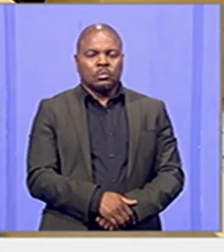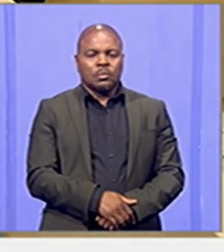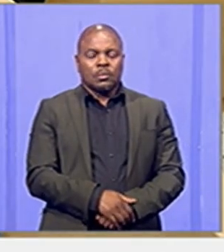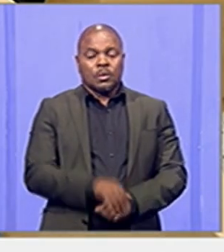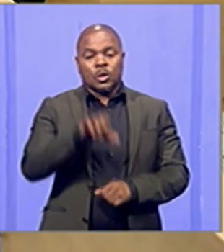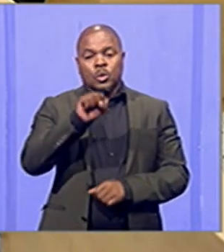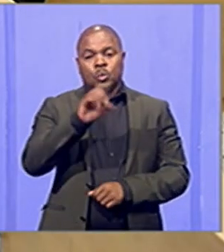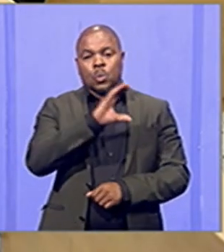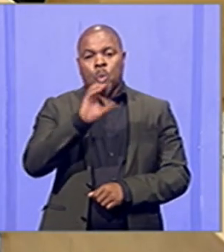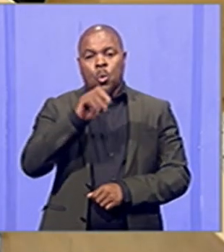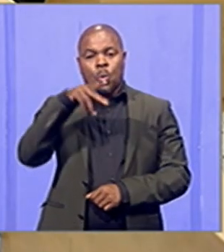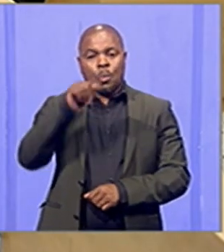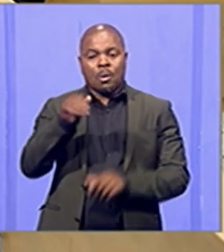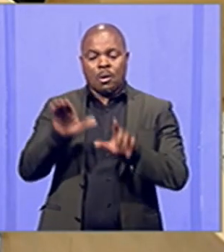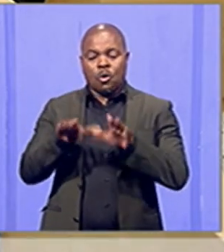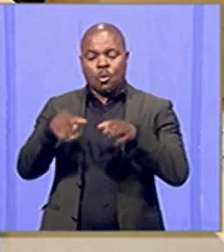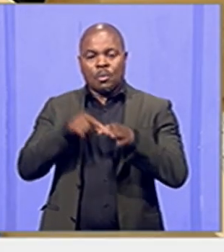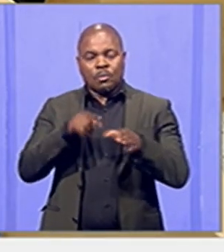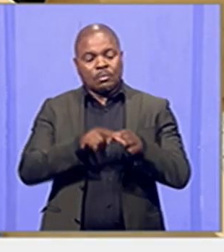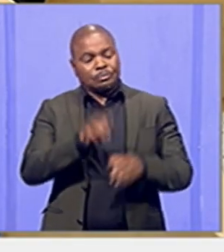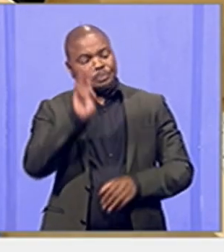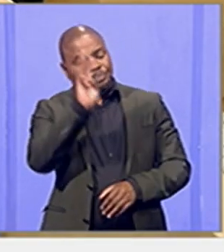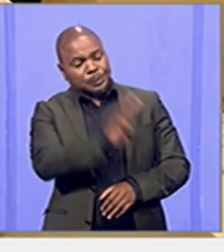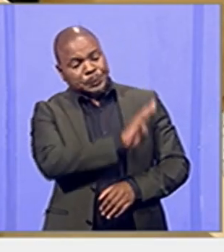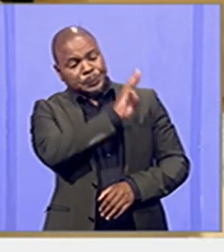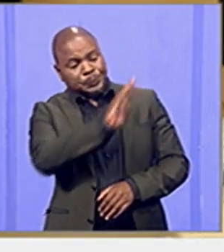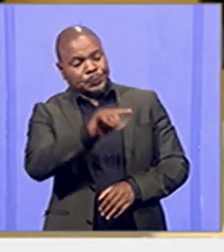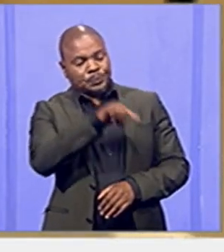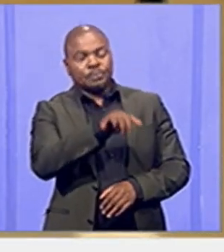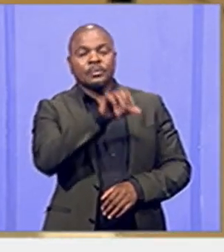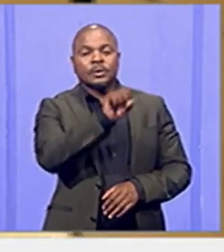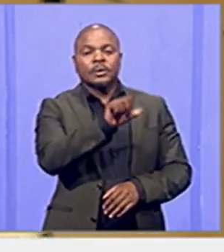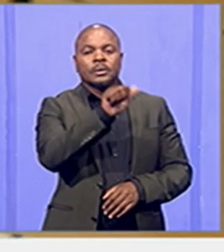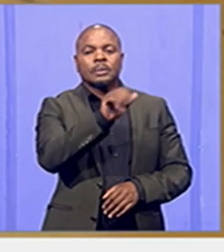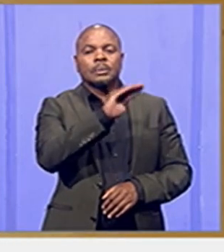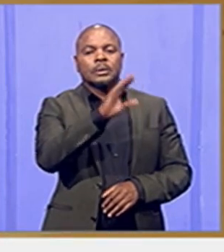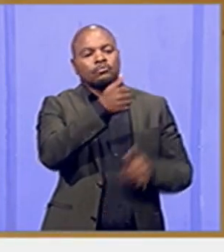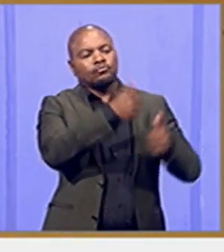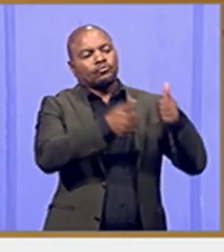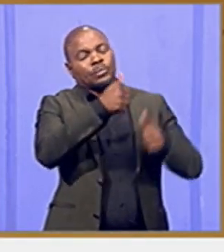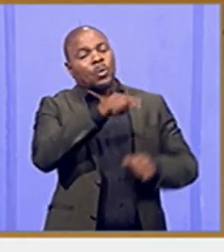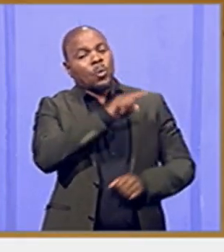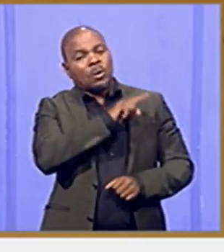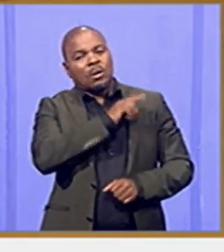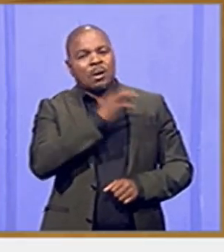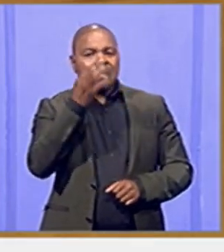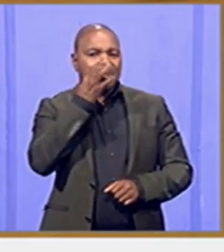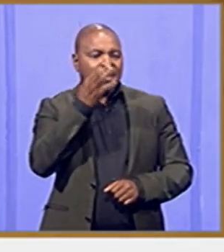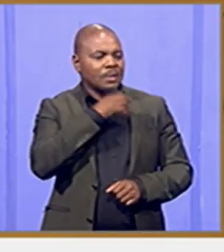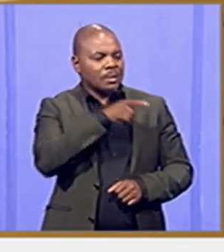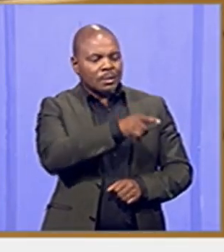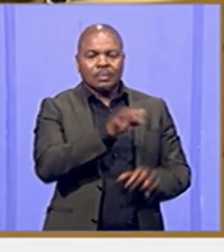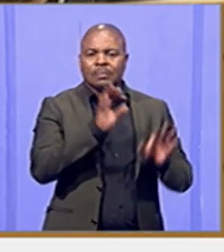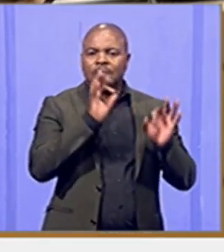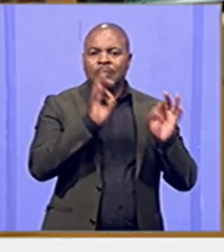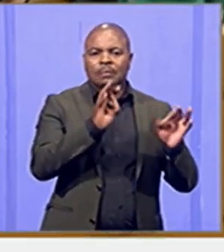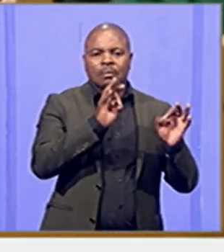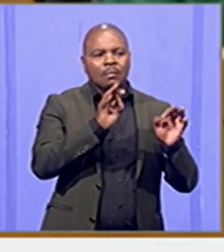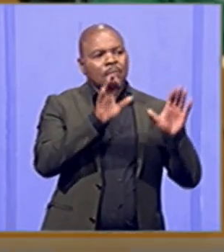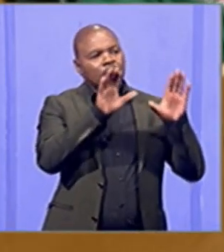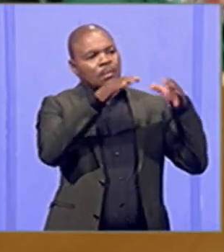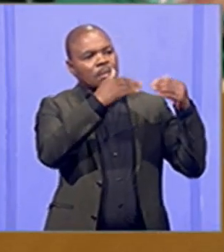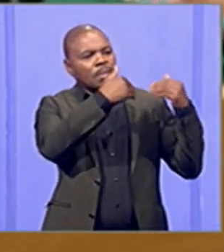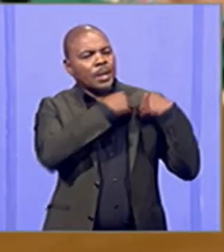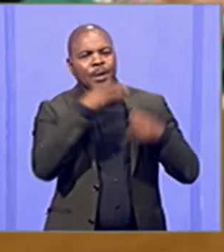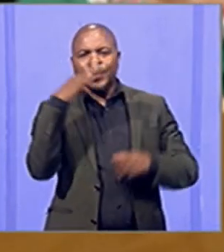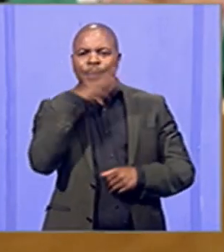Scopa se kgadile gape ba khuduthamaga bagolo ba SABC ka ntla seo ba kayang e le tlhaelo ya bothati bo bo rwalang maikarabelo